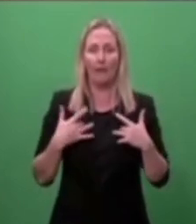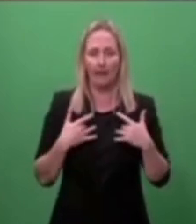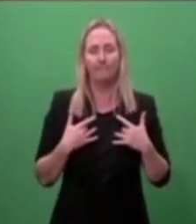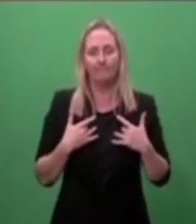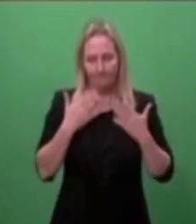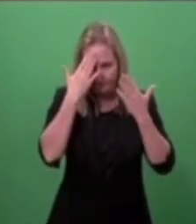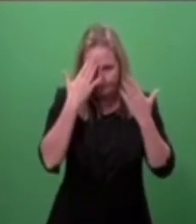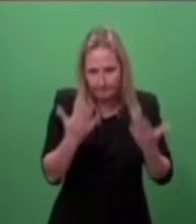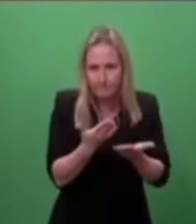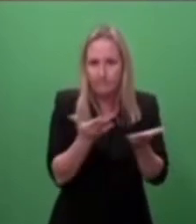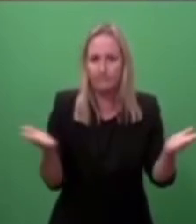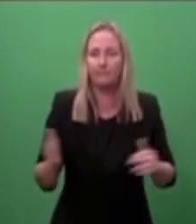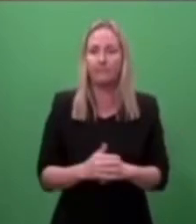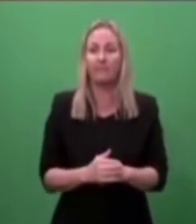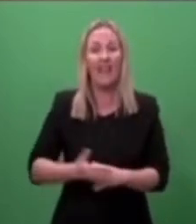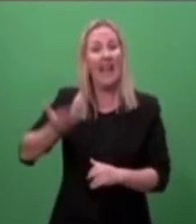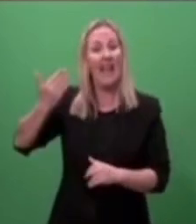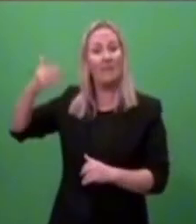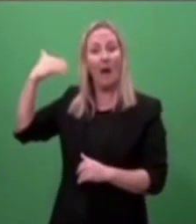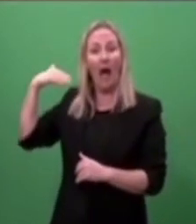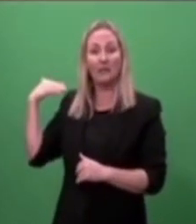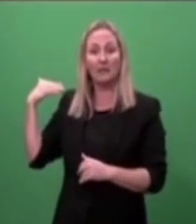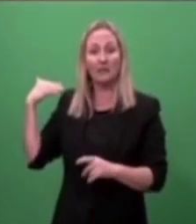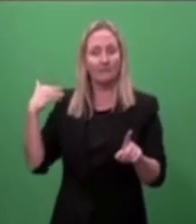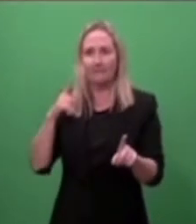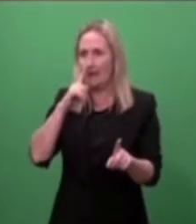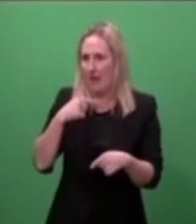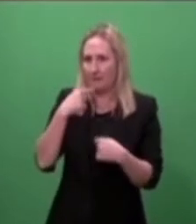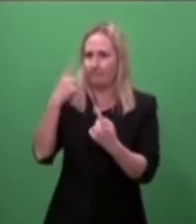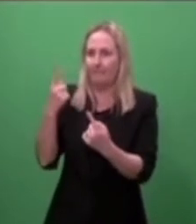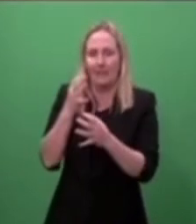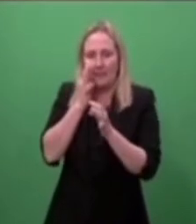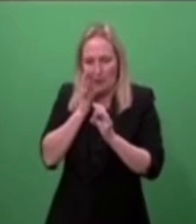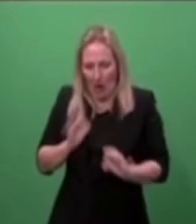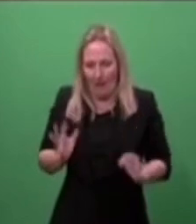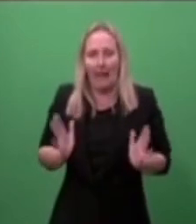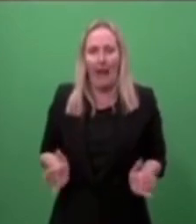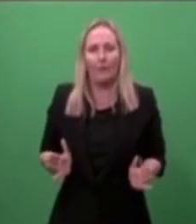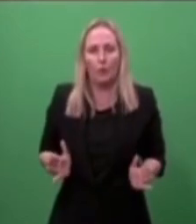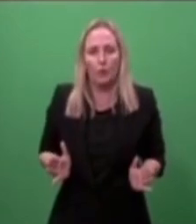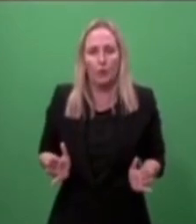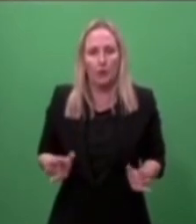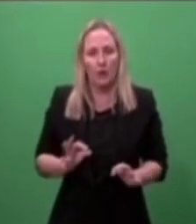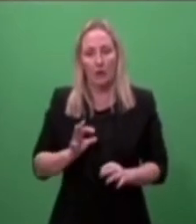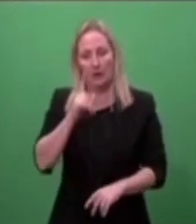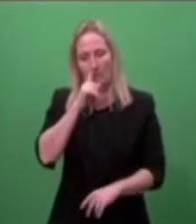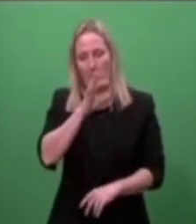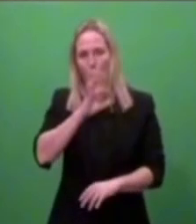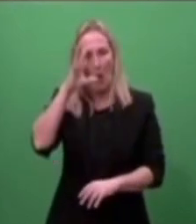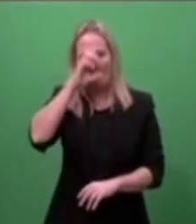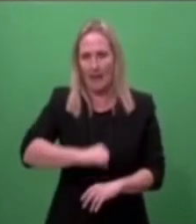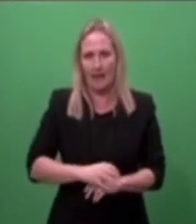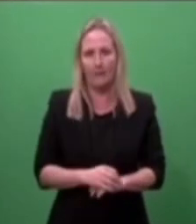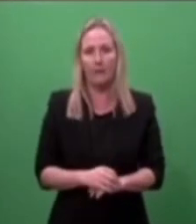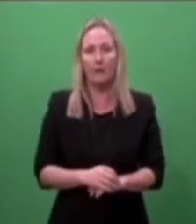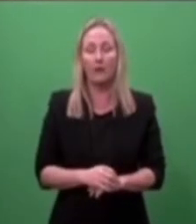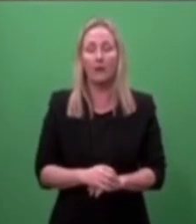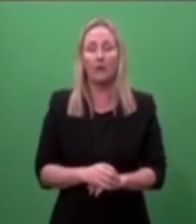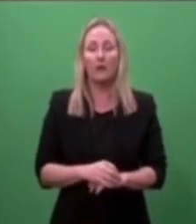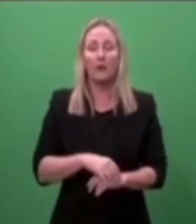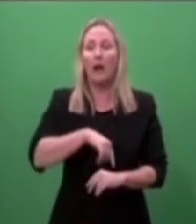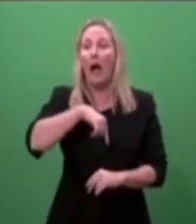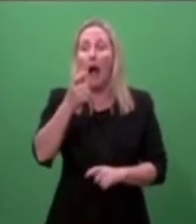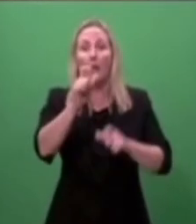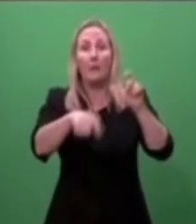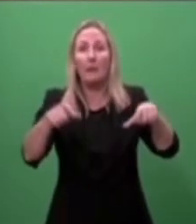and not being believed in the past. I also would like to acknowledge those who may not have submitted, but suffered all the